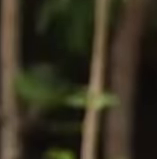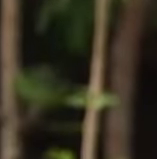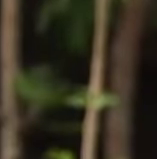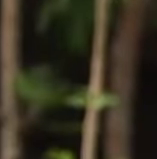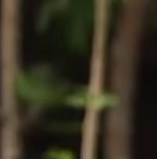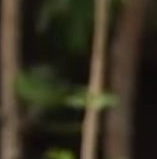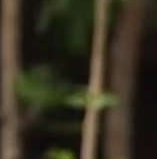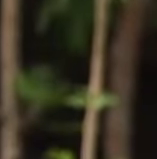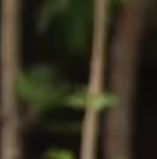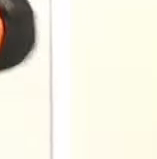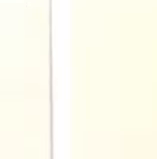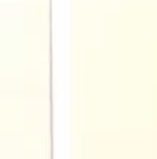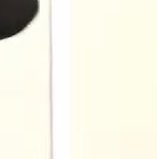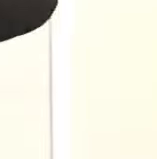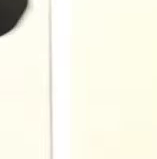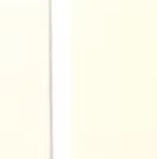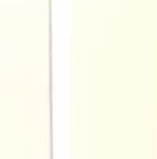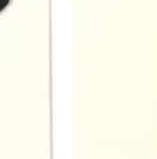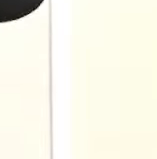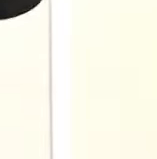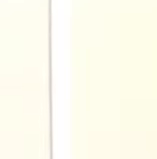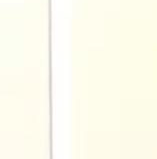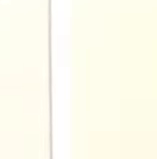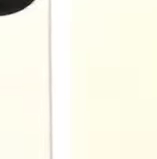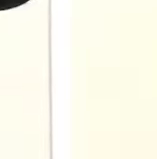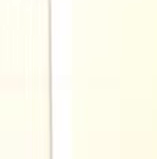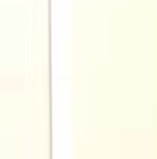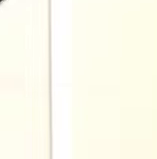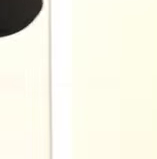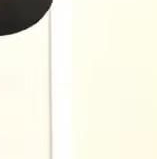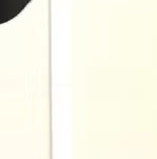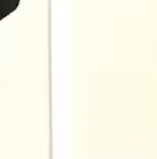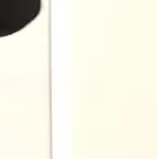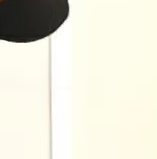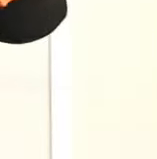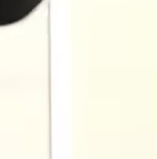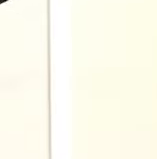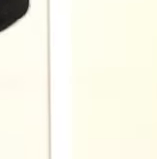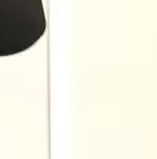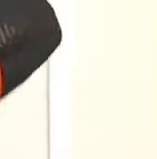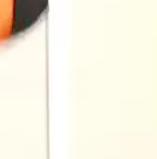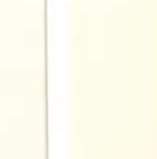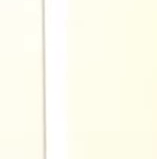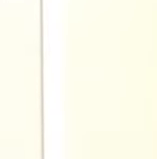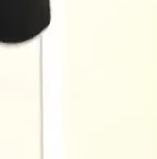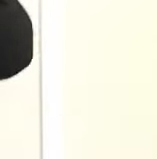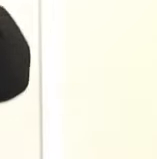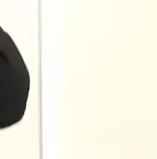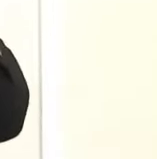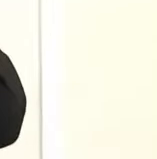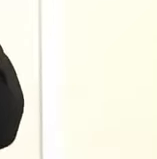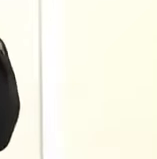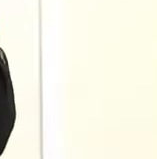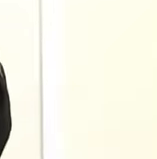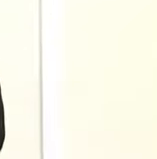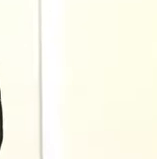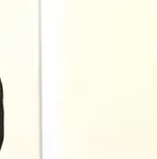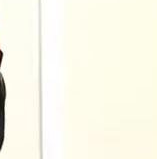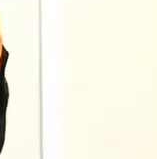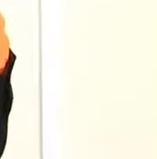It's art, it's culture. You can see with me I have this handkerchief. And is it really a handkerchief or is it?